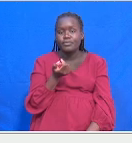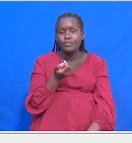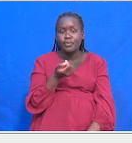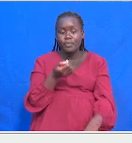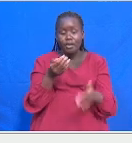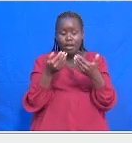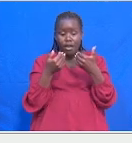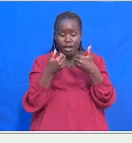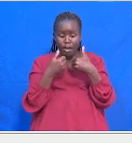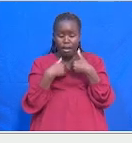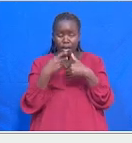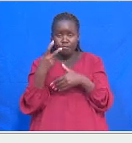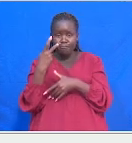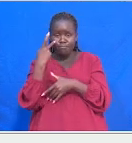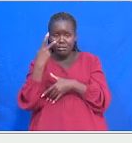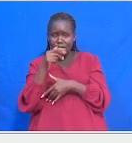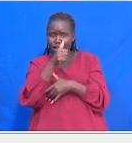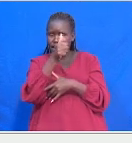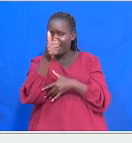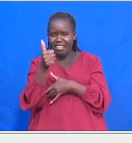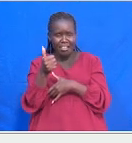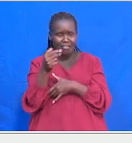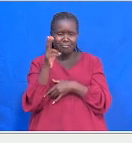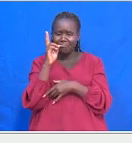I have seen another ridiculous